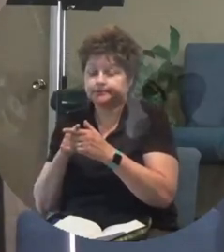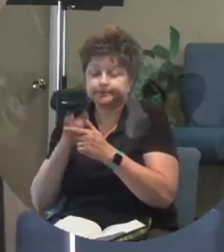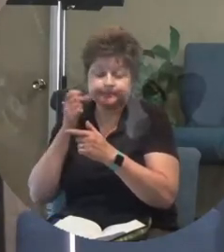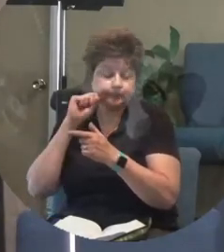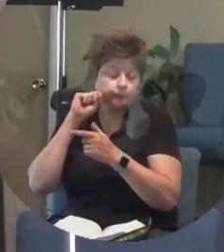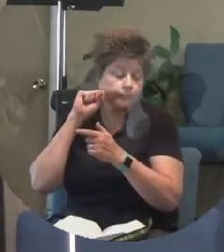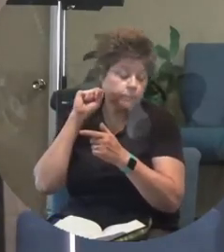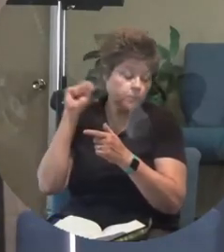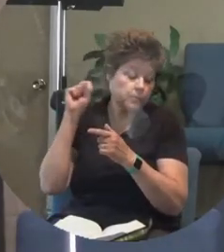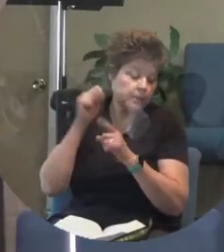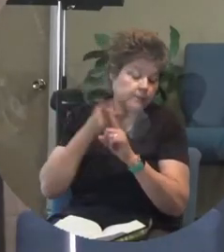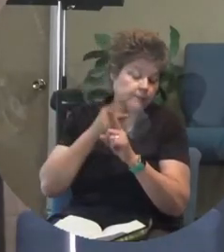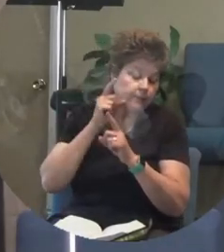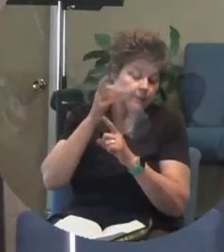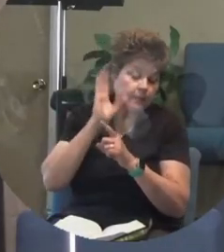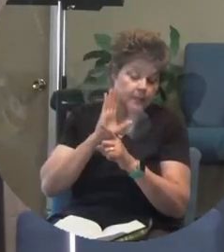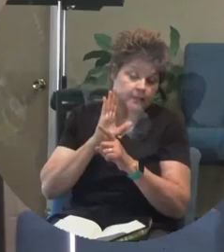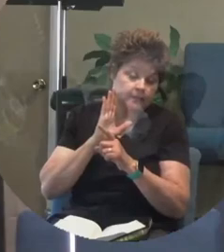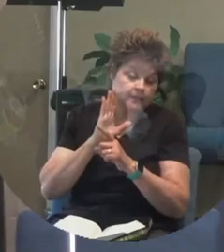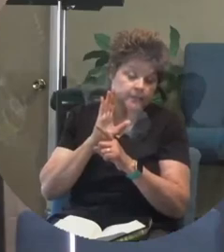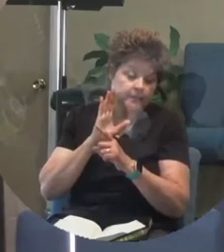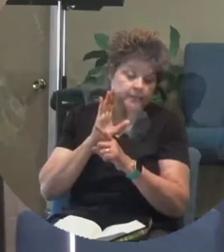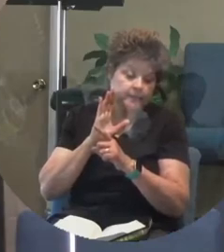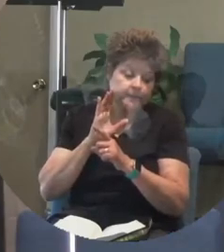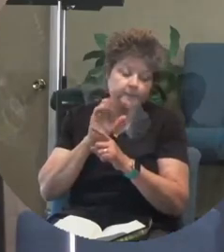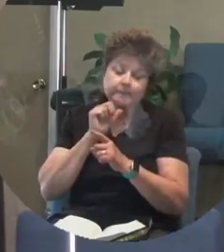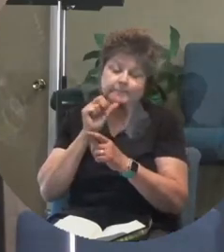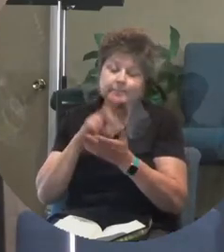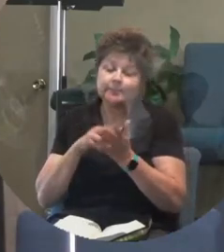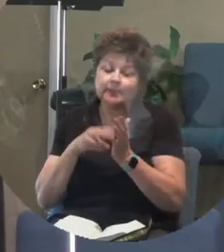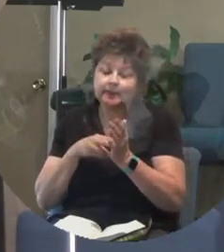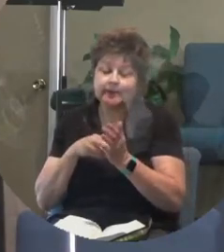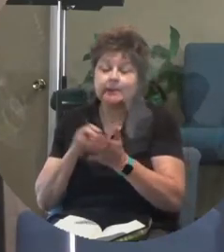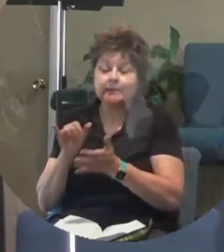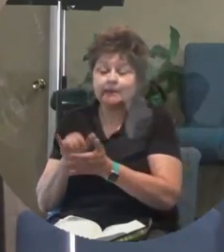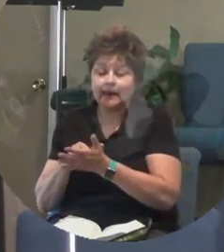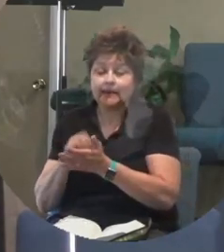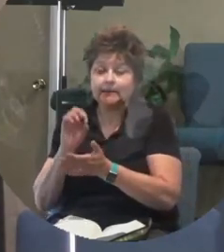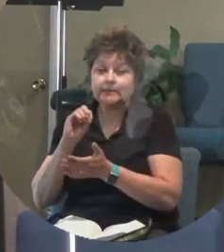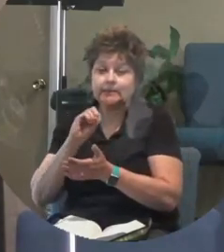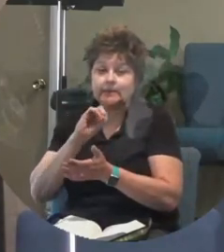that's inherently evil, but it will lead to that.